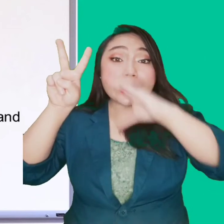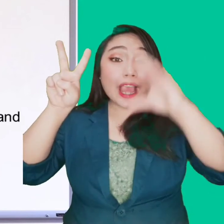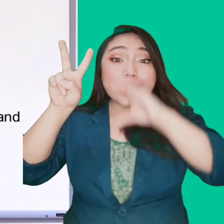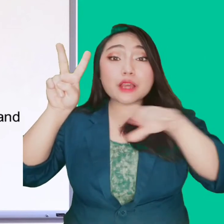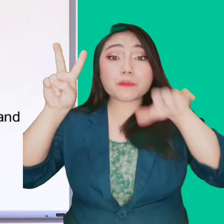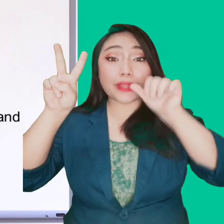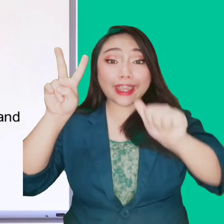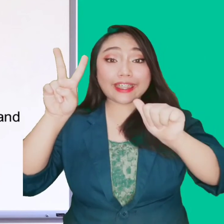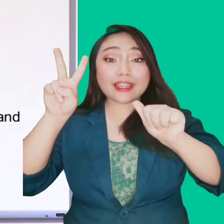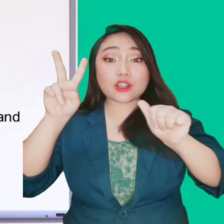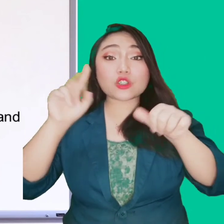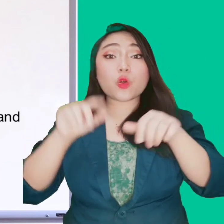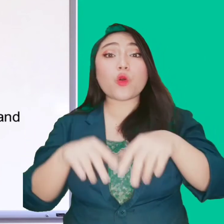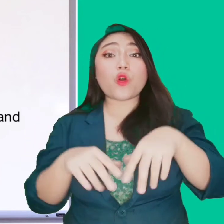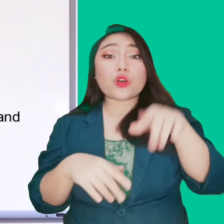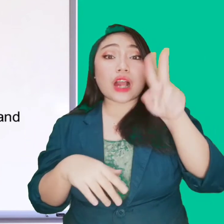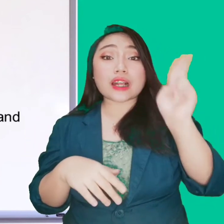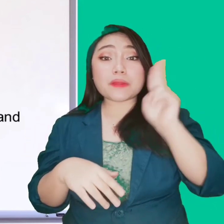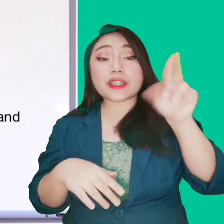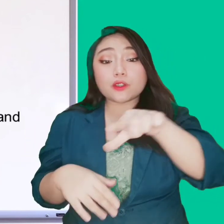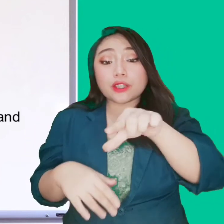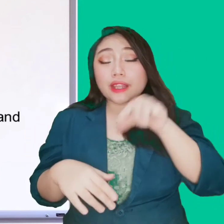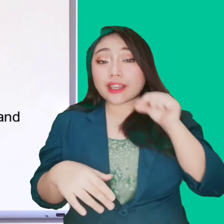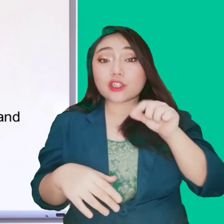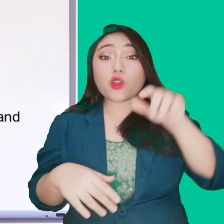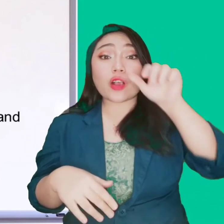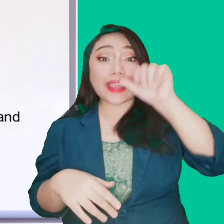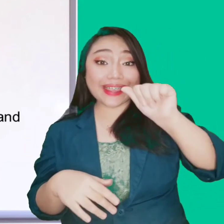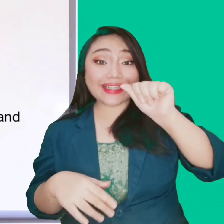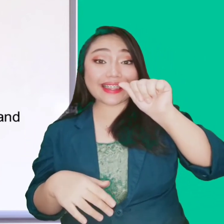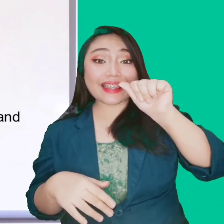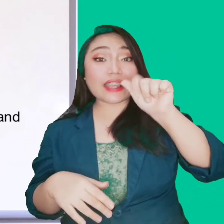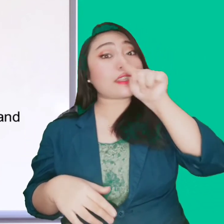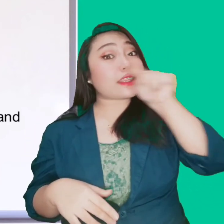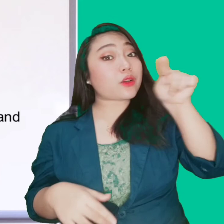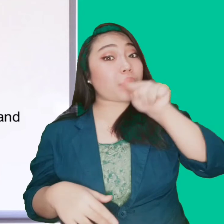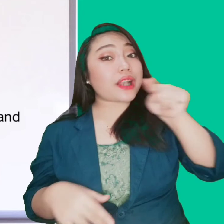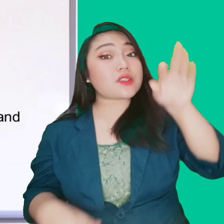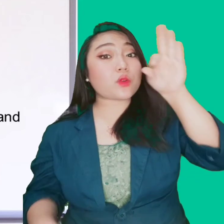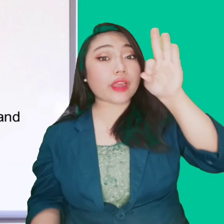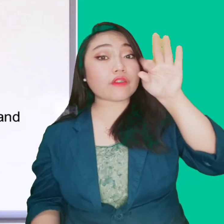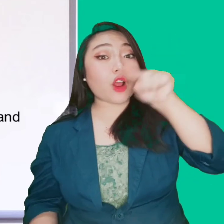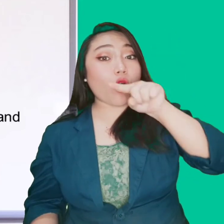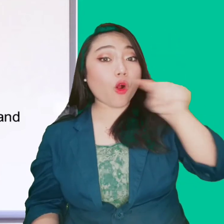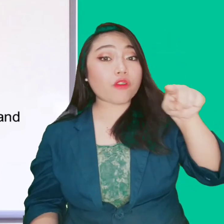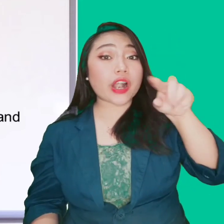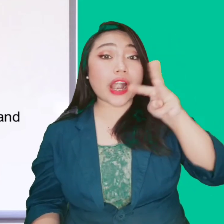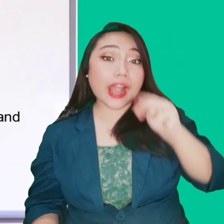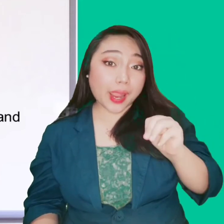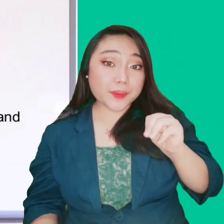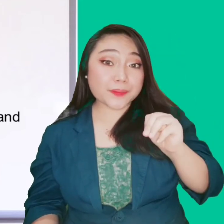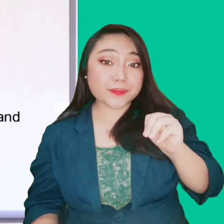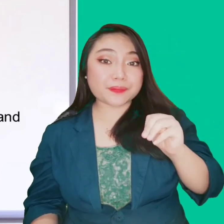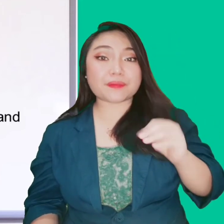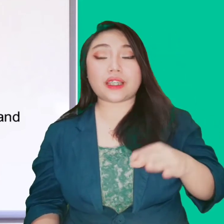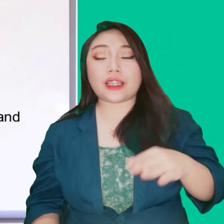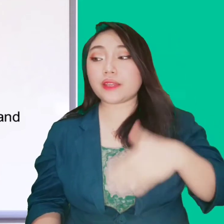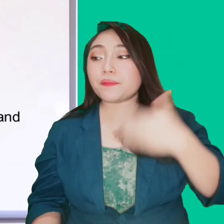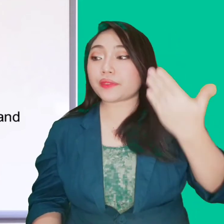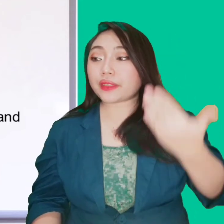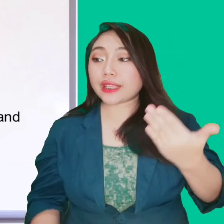Because in step 2, you are looking for acceleration, then you would be using A is equals to F over